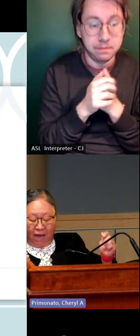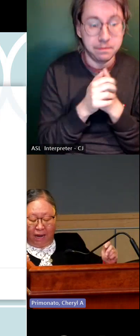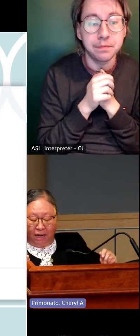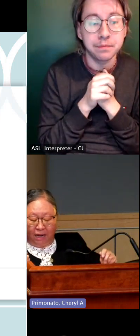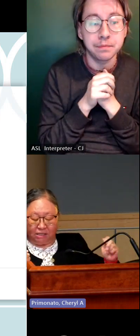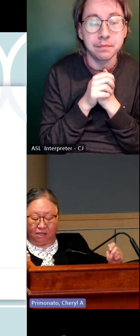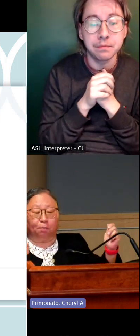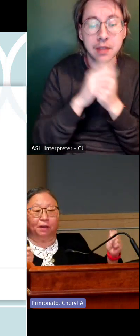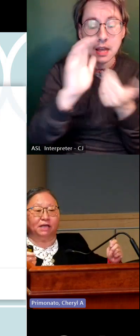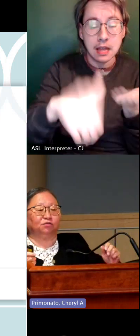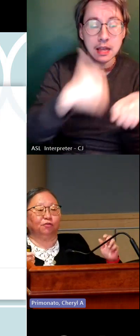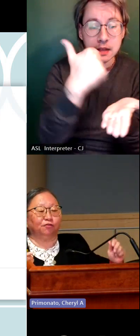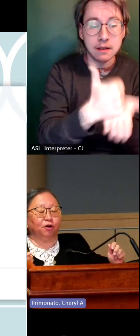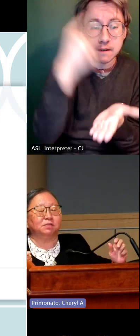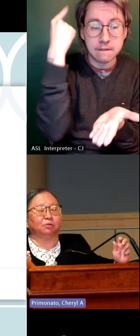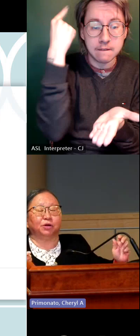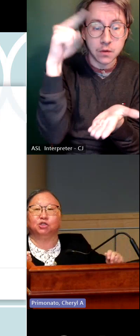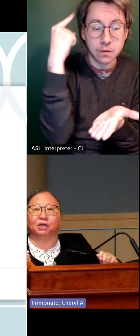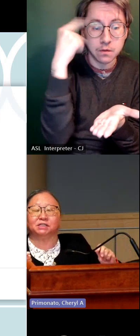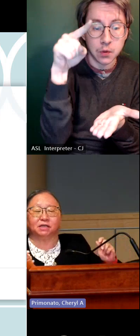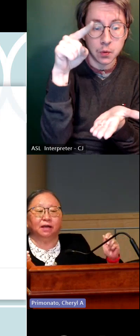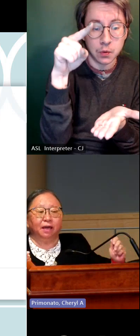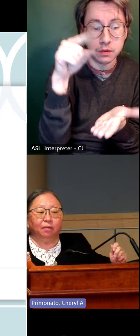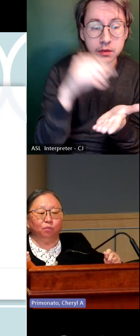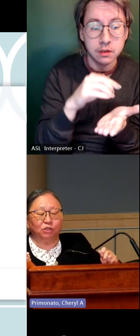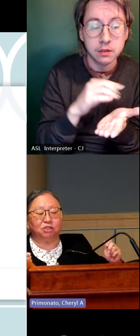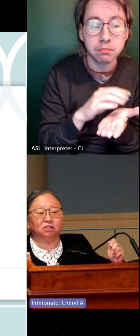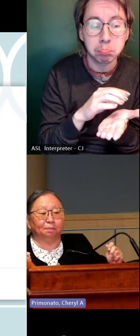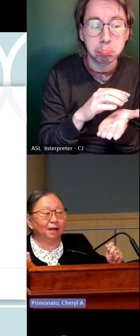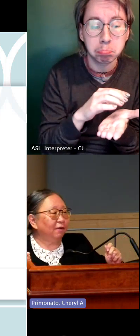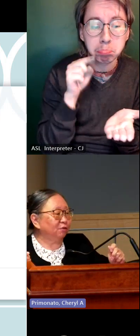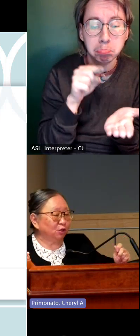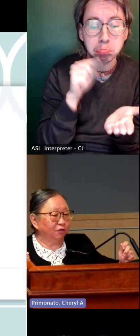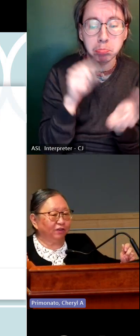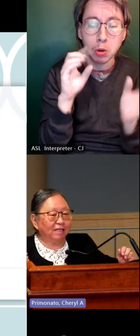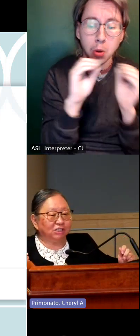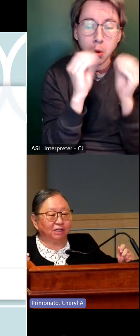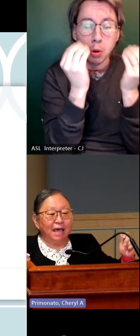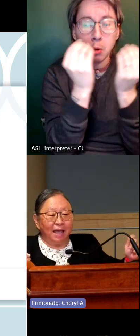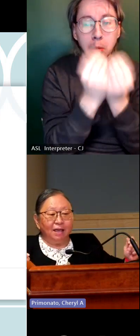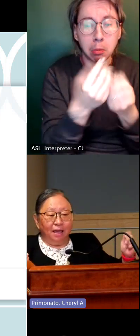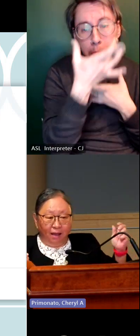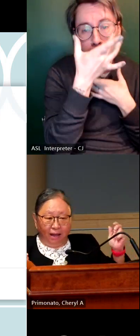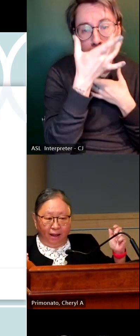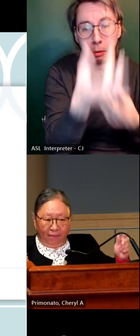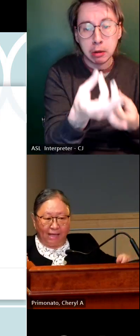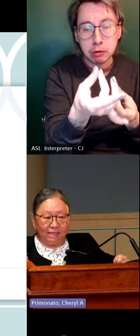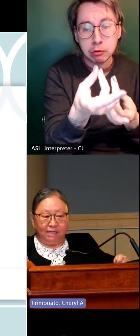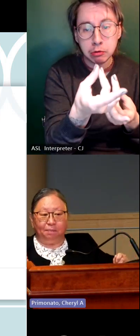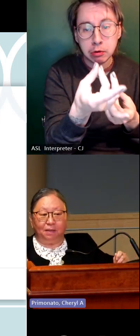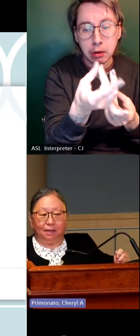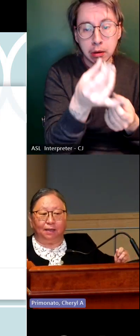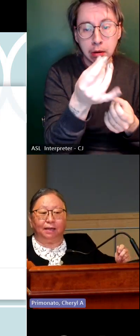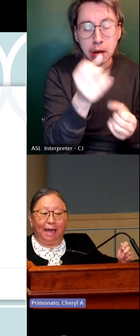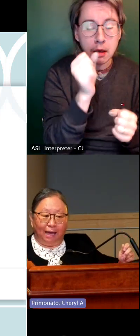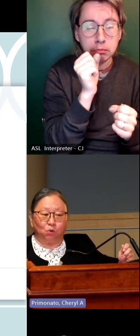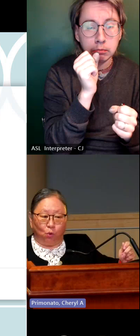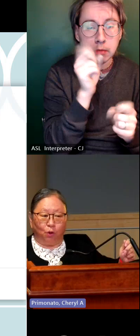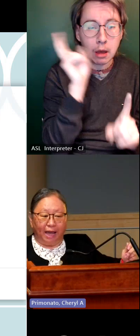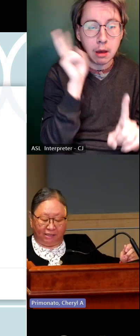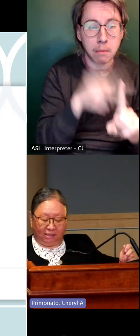to provide a single place for firms that were interested and wishing to apply for certification as a